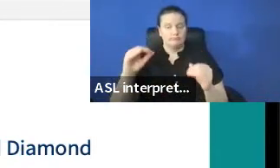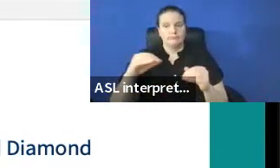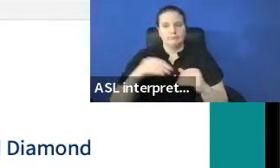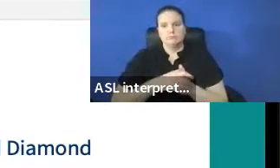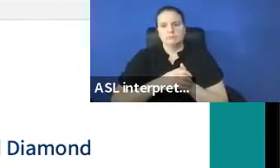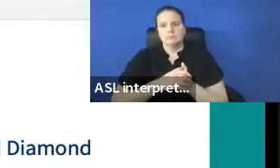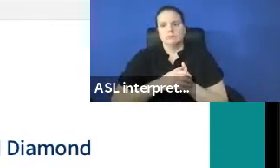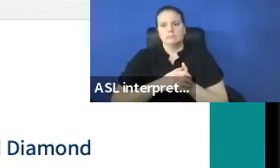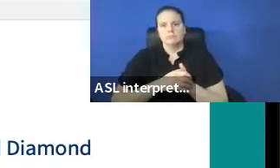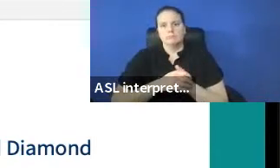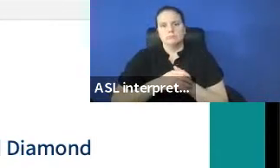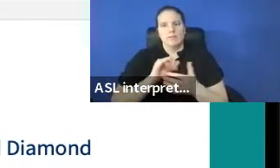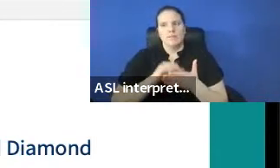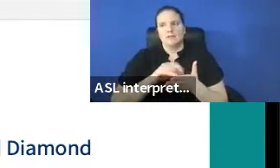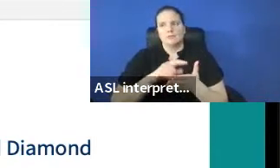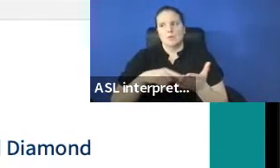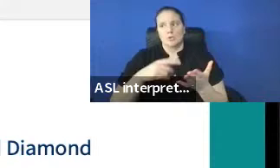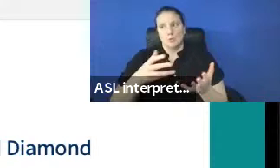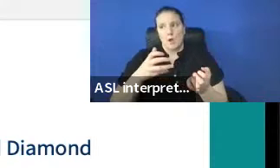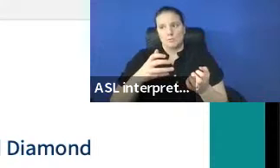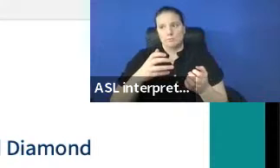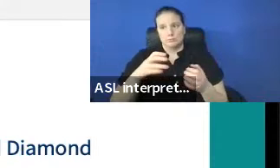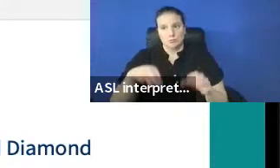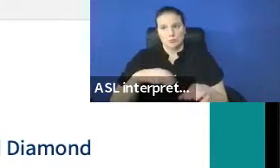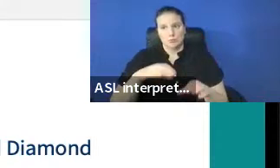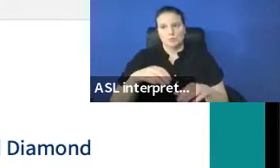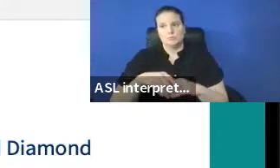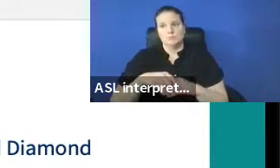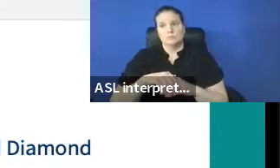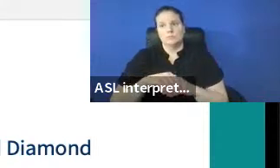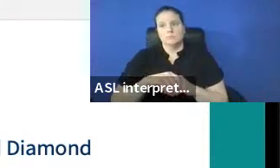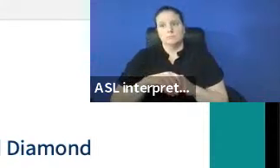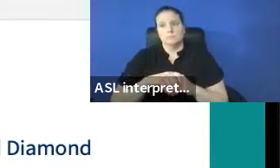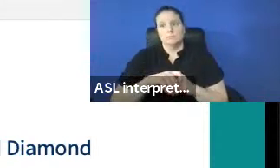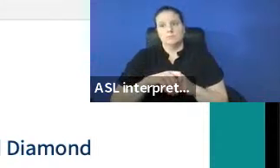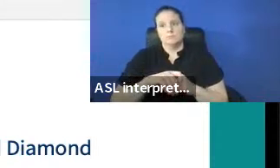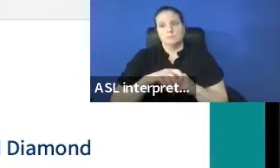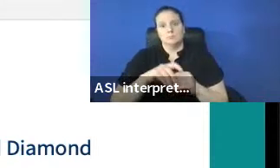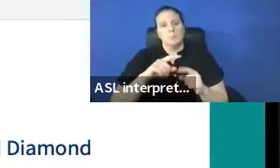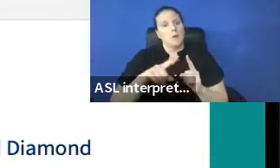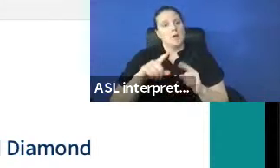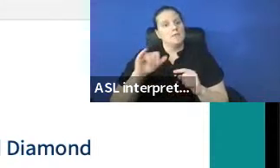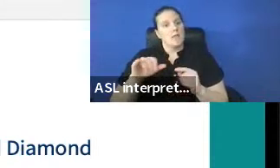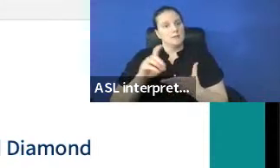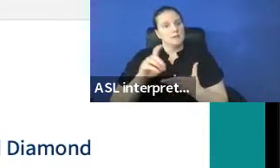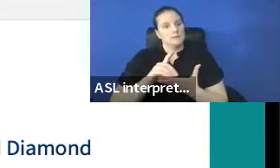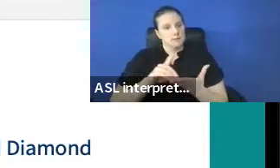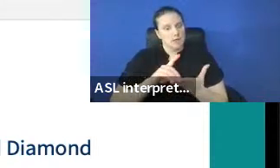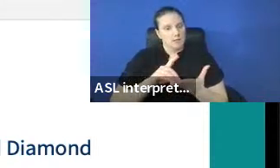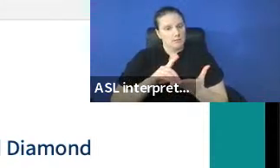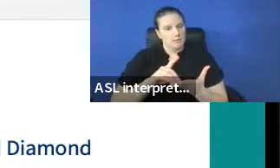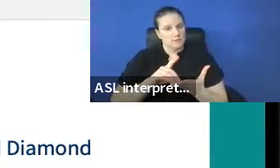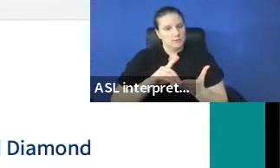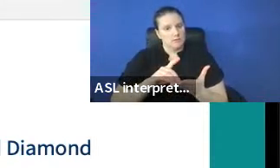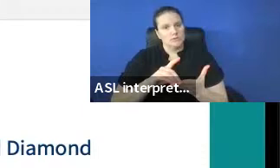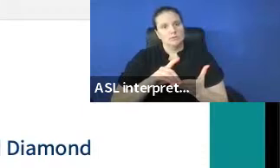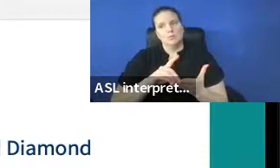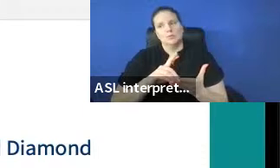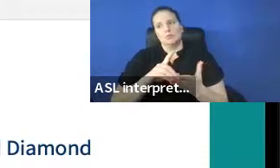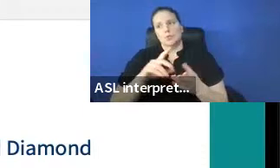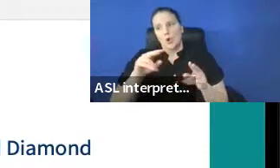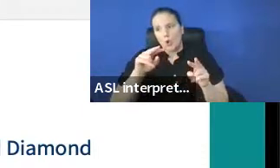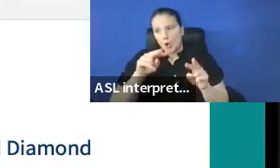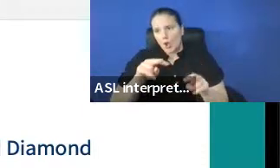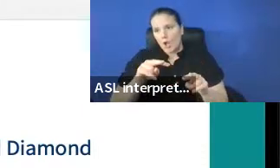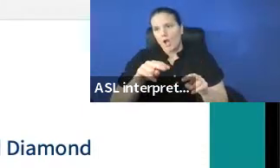are what you want to do. But this is designed here to look